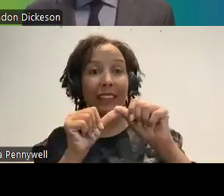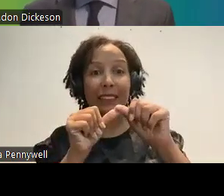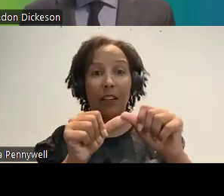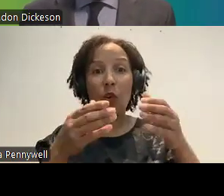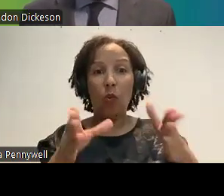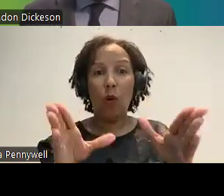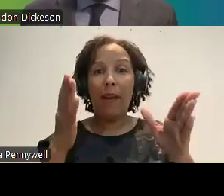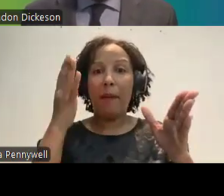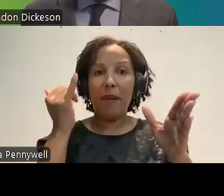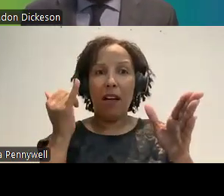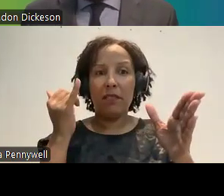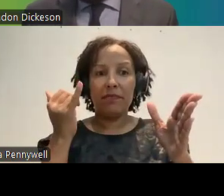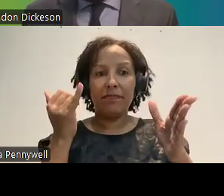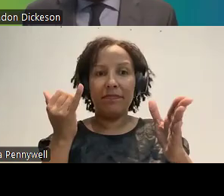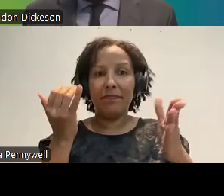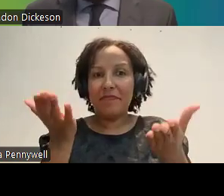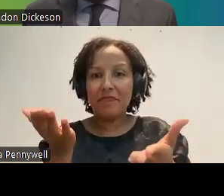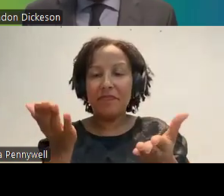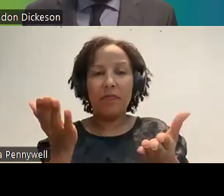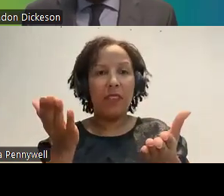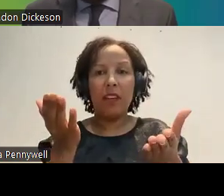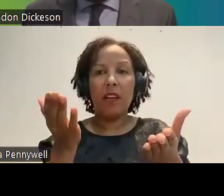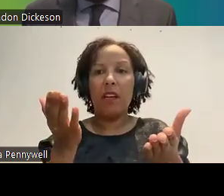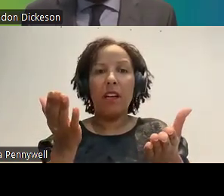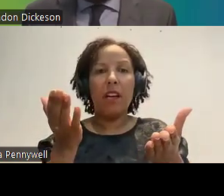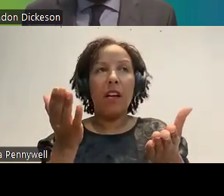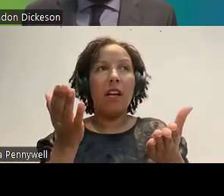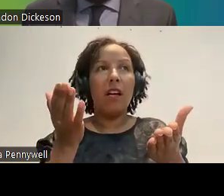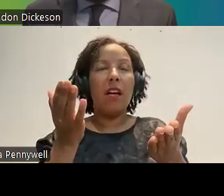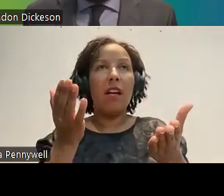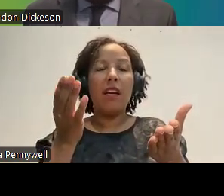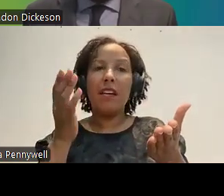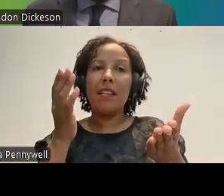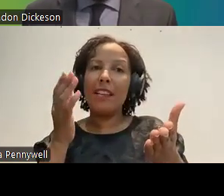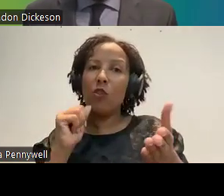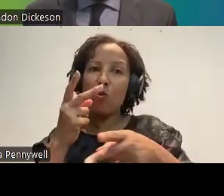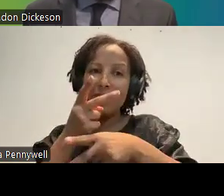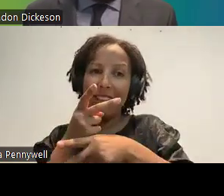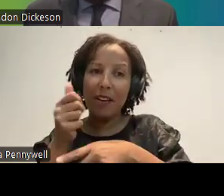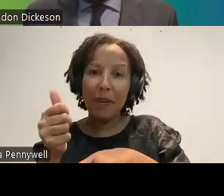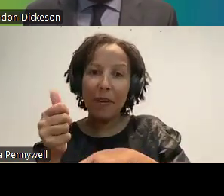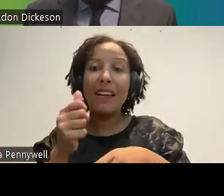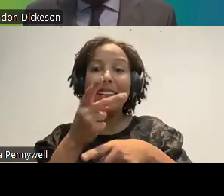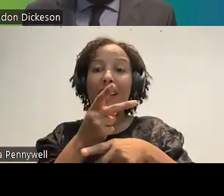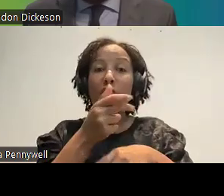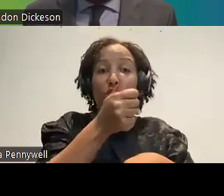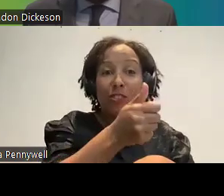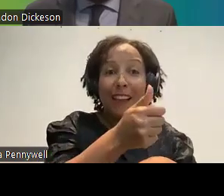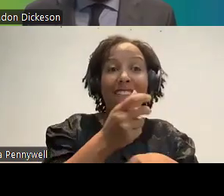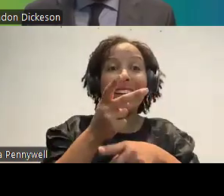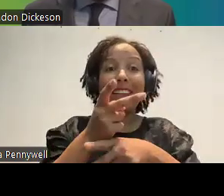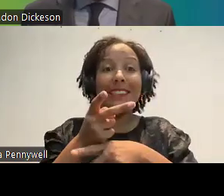Again, it's about taking care of you just as much as it is them and taking care of your staff. So self-care is not